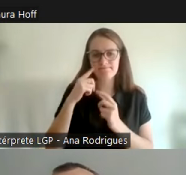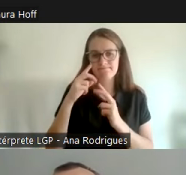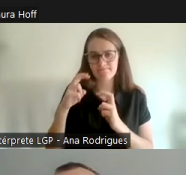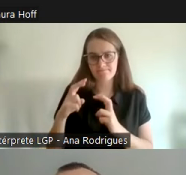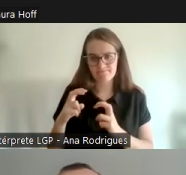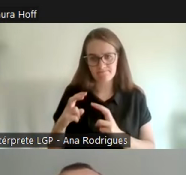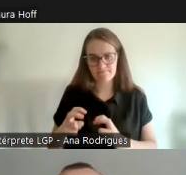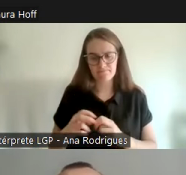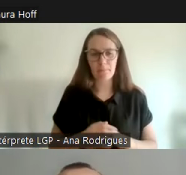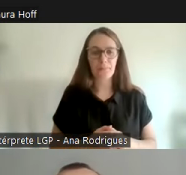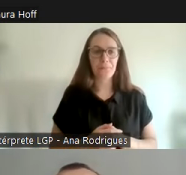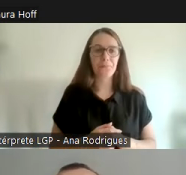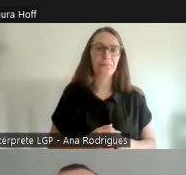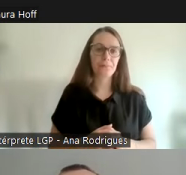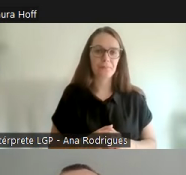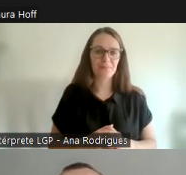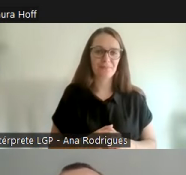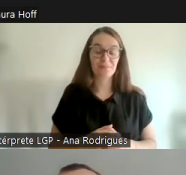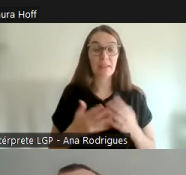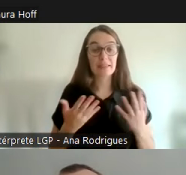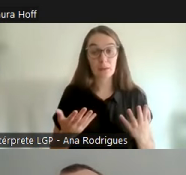student problems. So